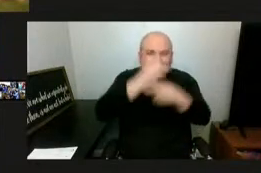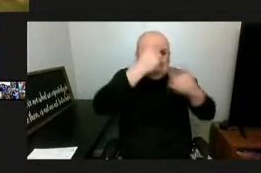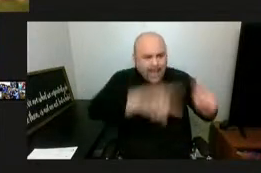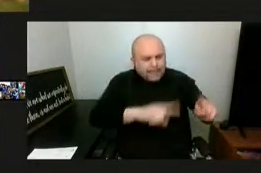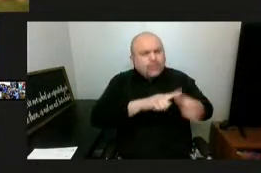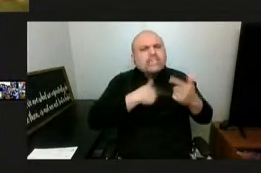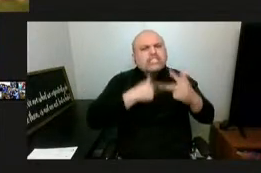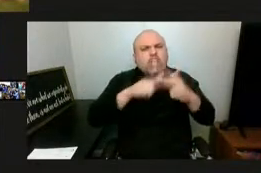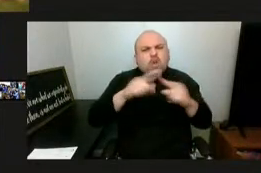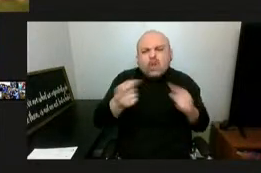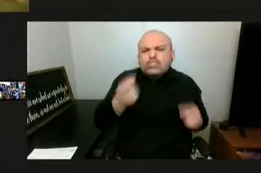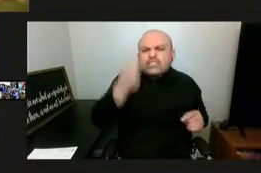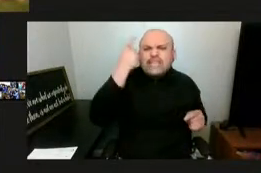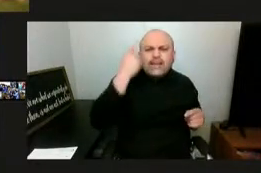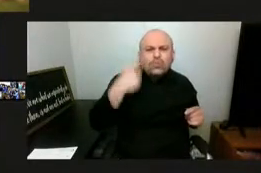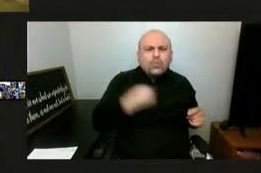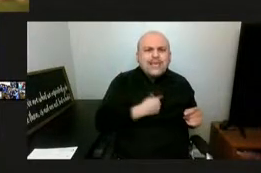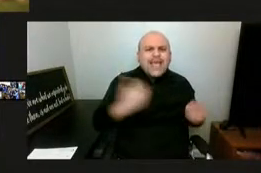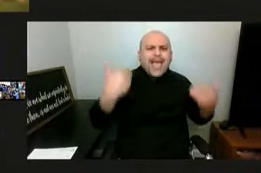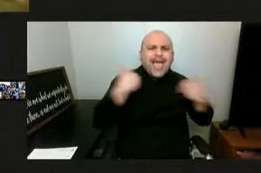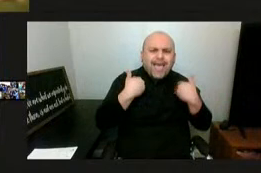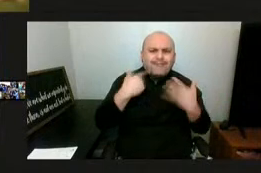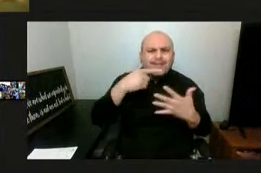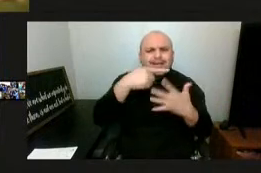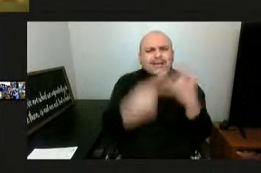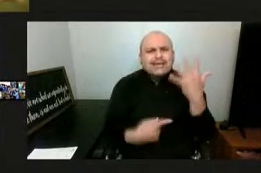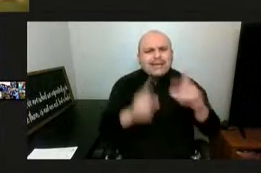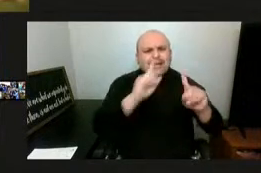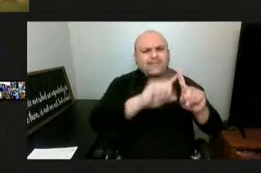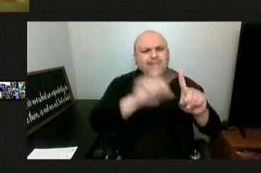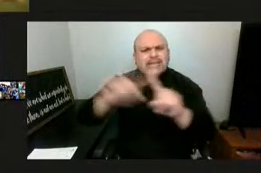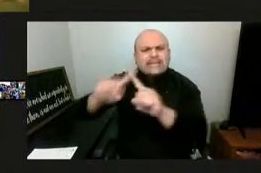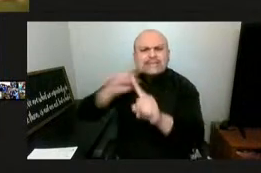understand that we had these very significant